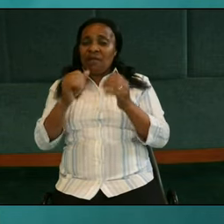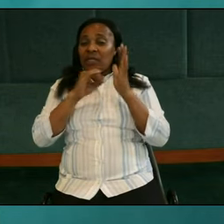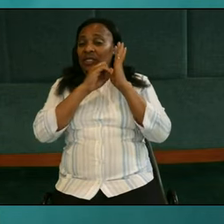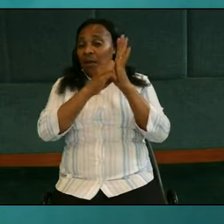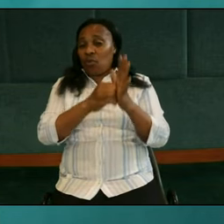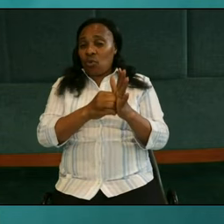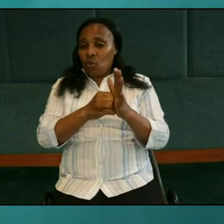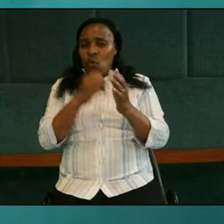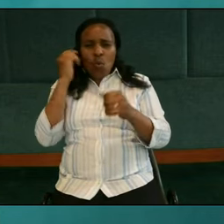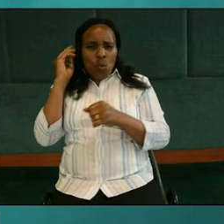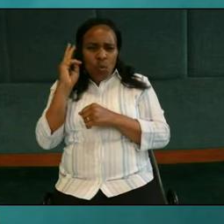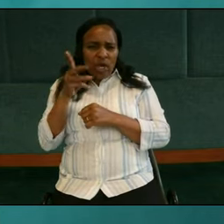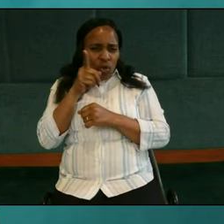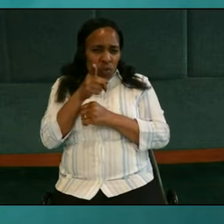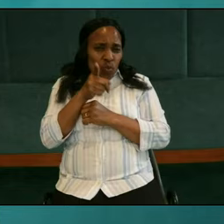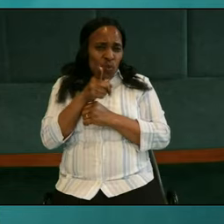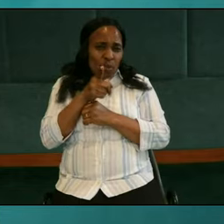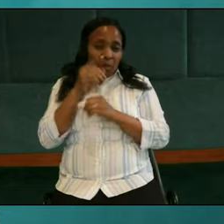example,